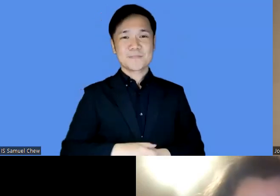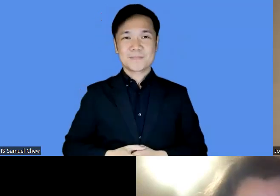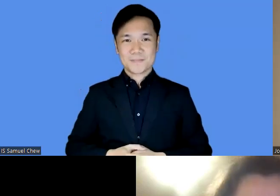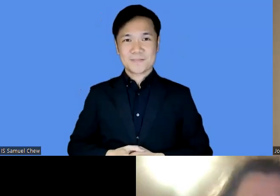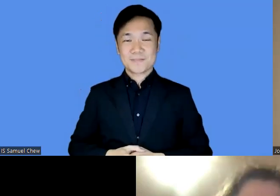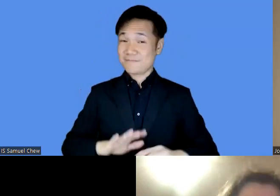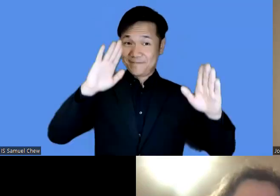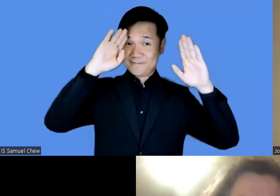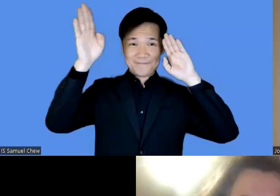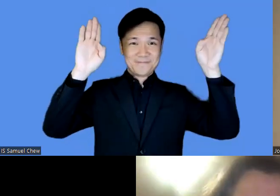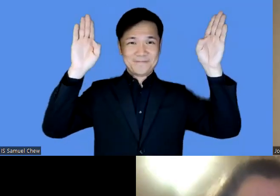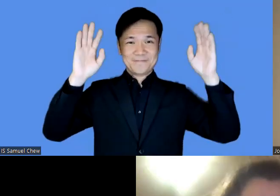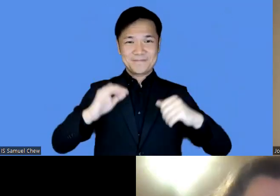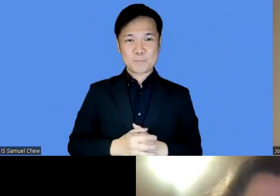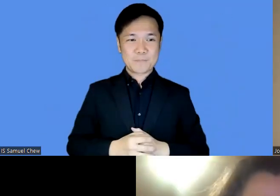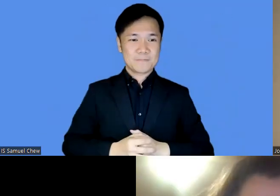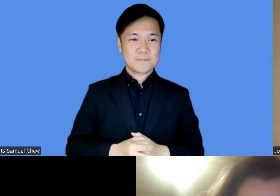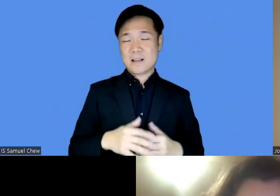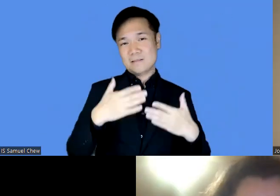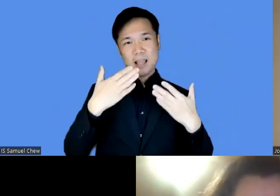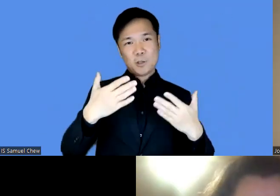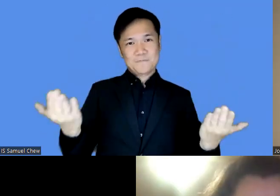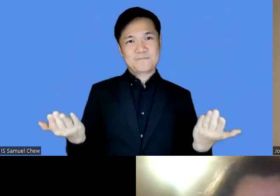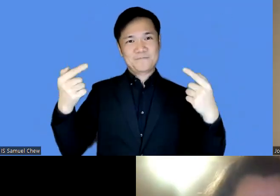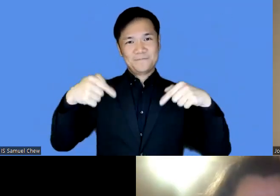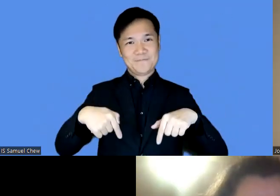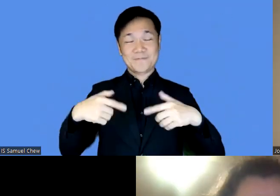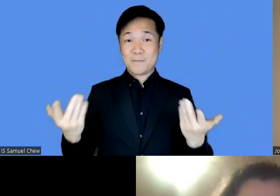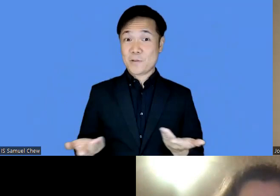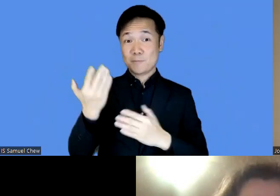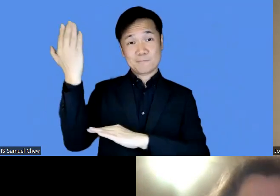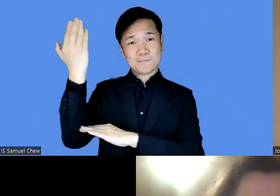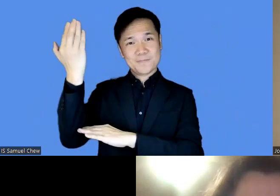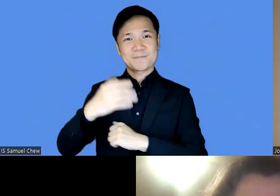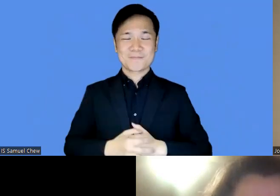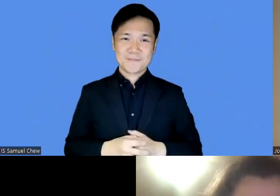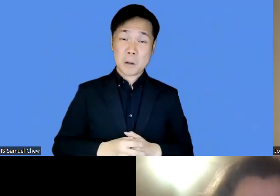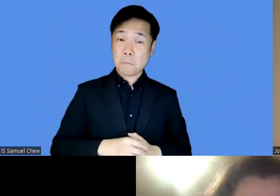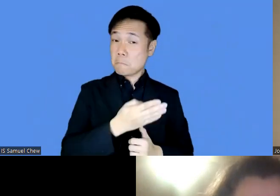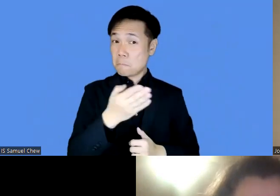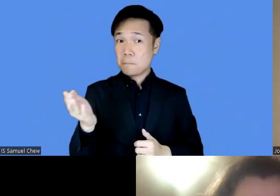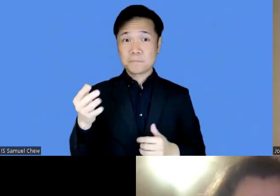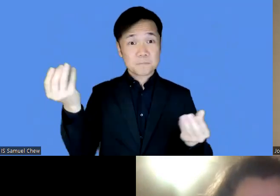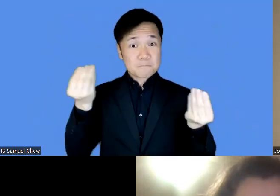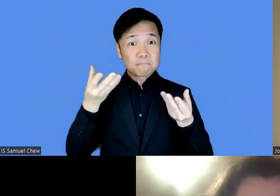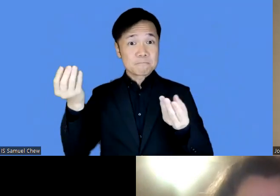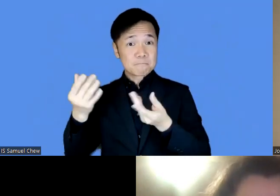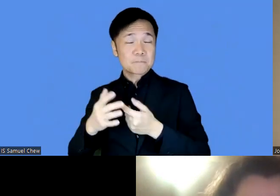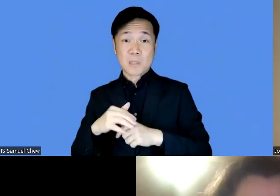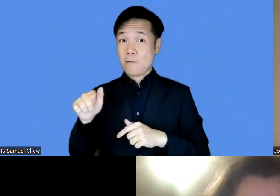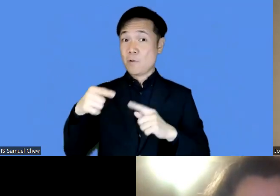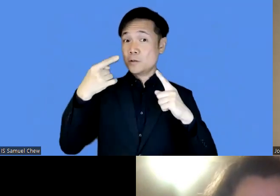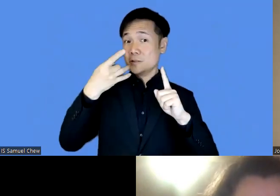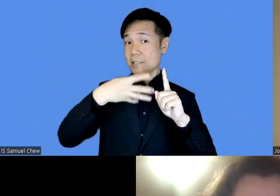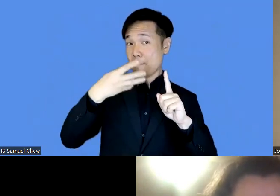Hello, everyone, and thank you for attending this session. So we have heard earlier about disability data